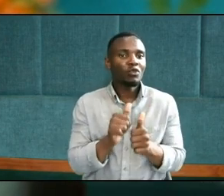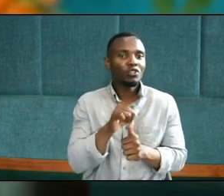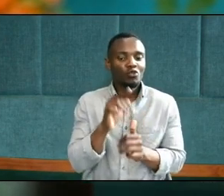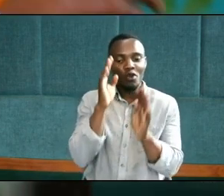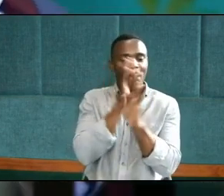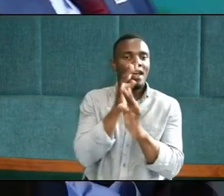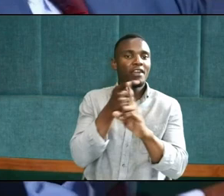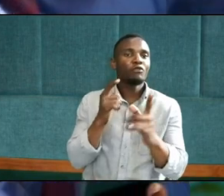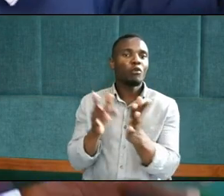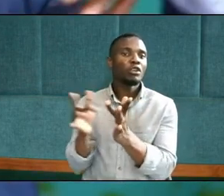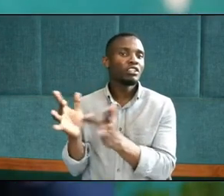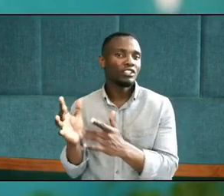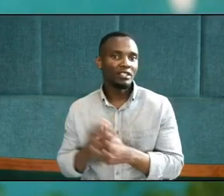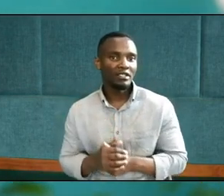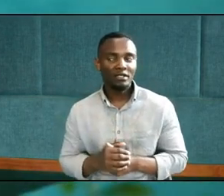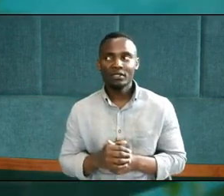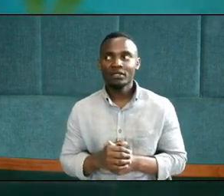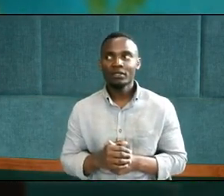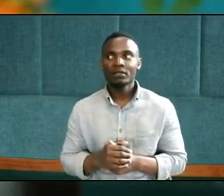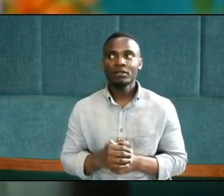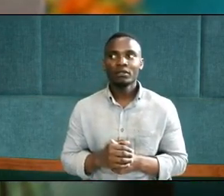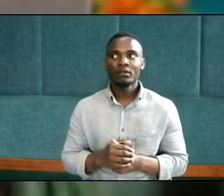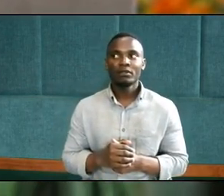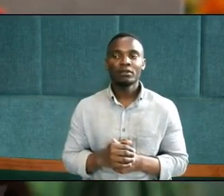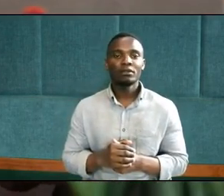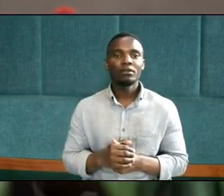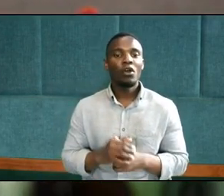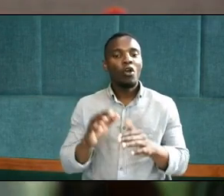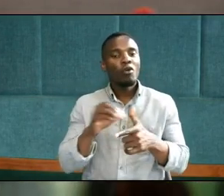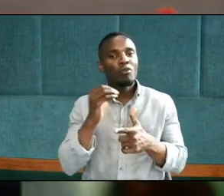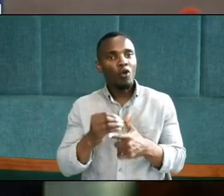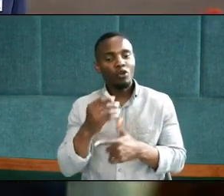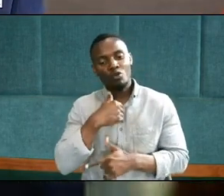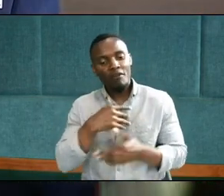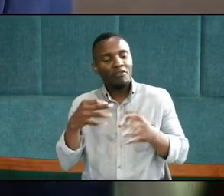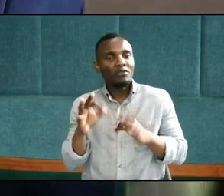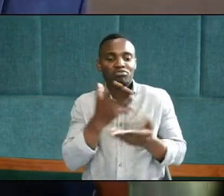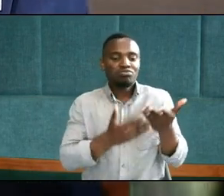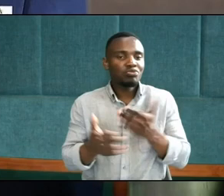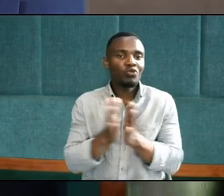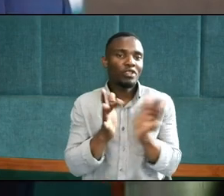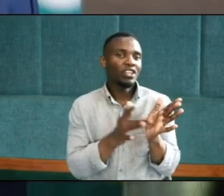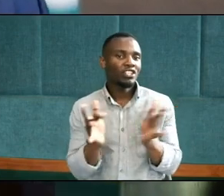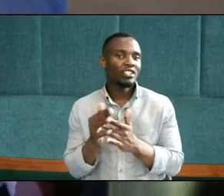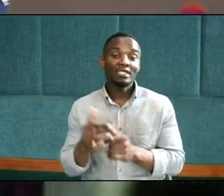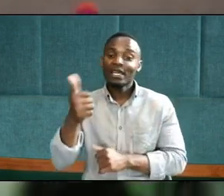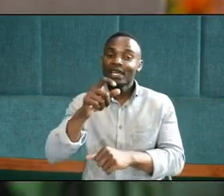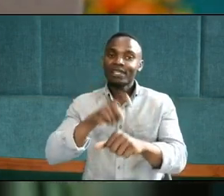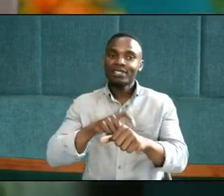Jesus should be able to get into your heart and out and in or out anytime. Hallelujah. Anytime he should be